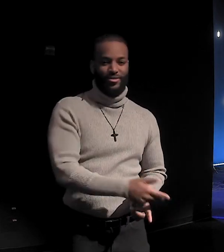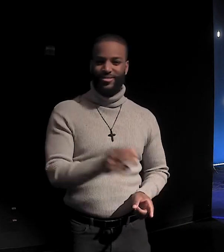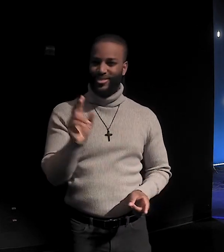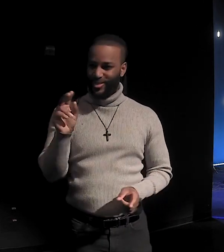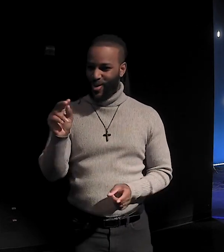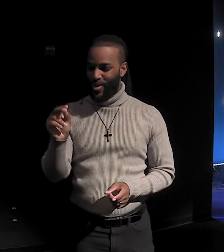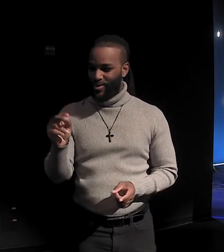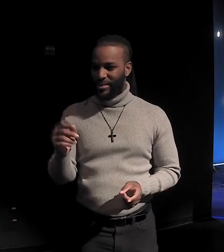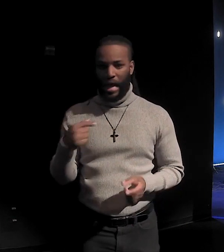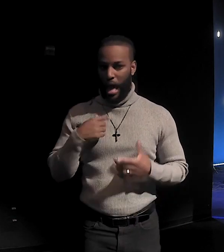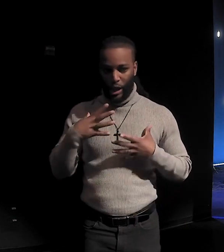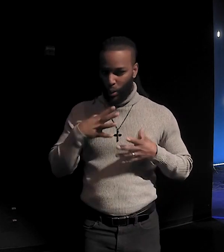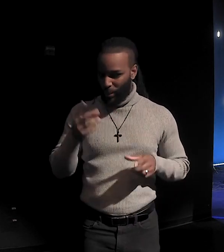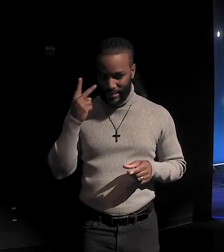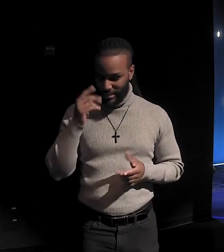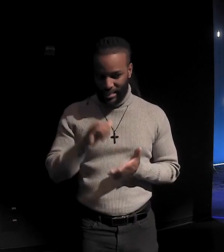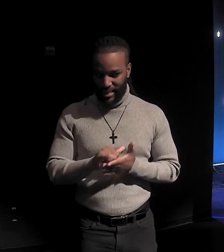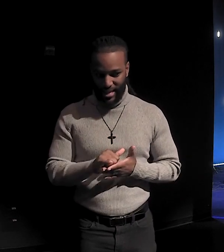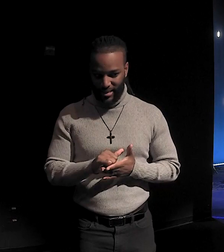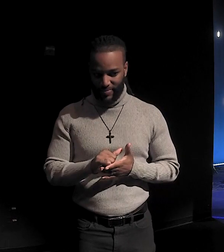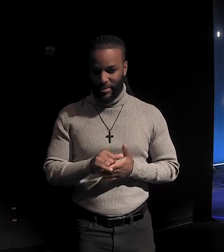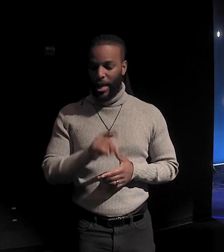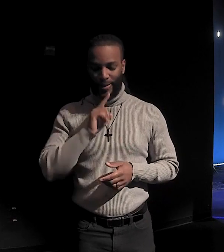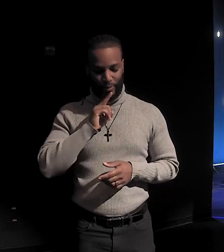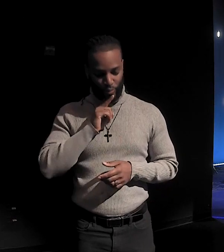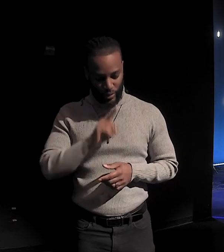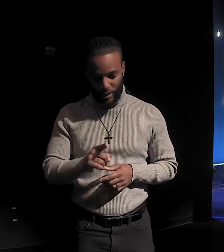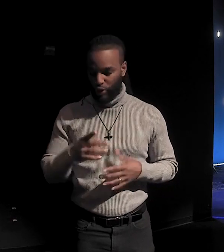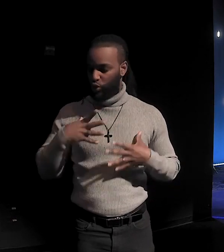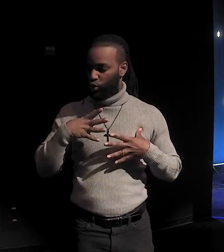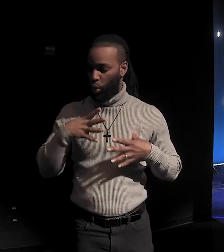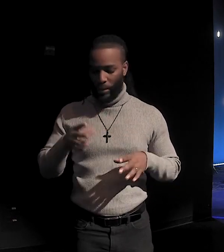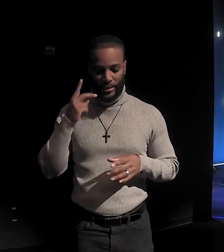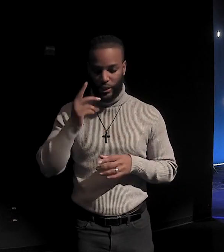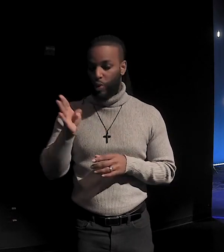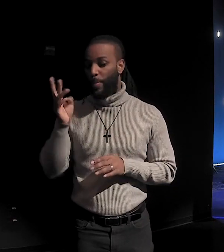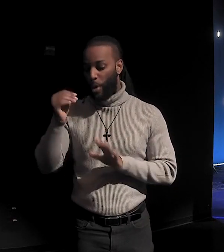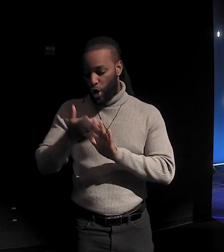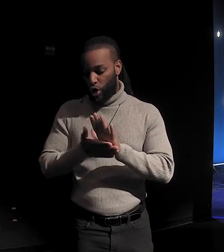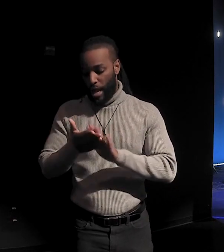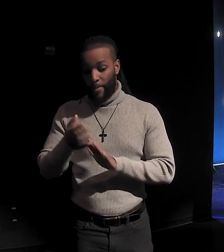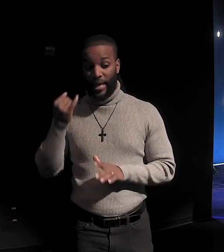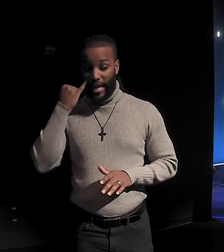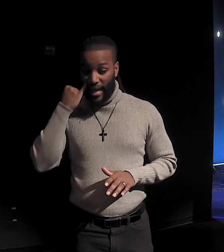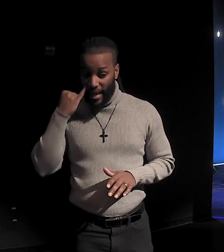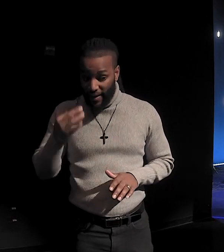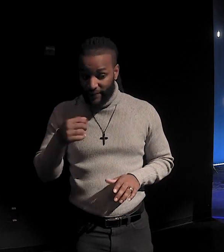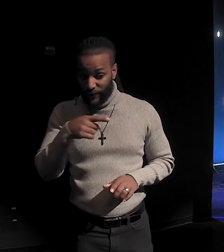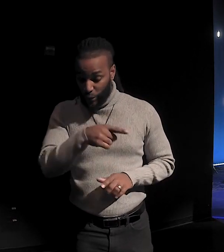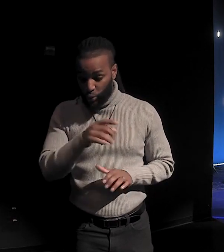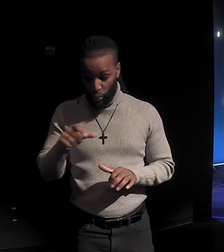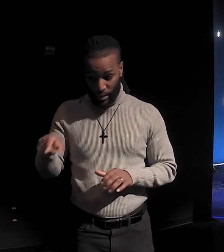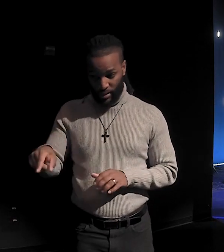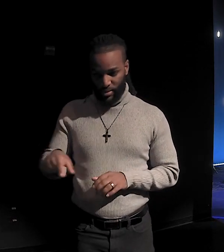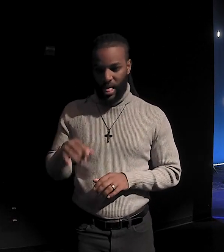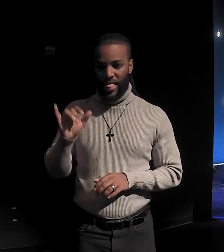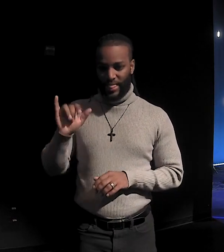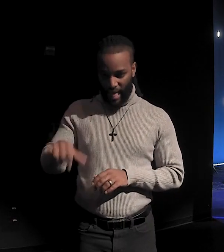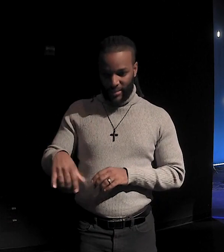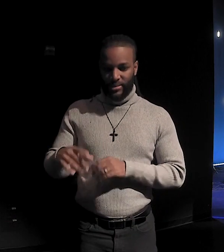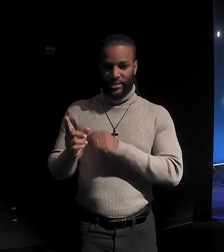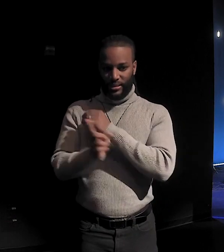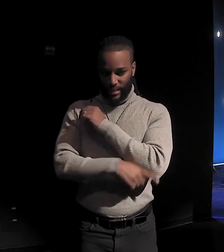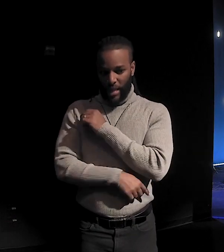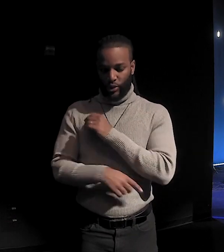I'm saying I really don't wanna see you get hit by a car. I really don't wanna see you burn your hand. But if you do, that's the consequence.